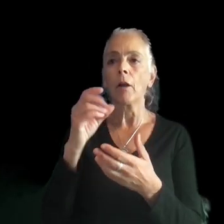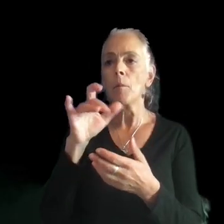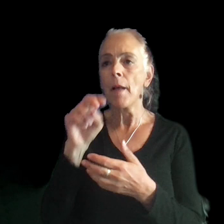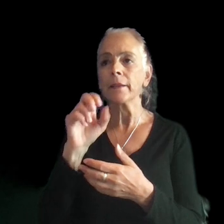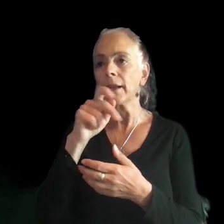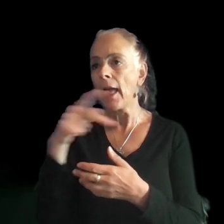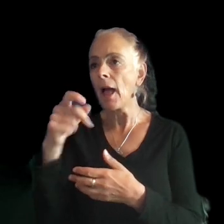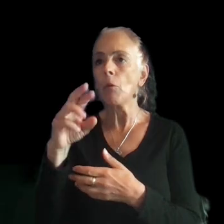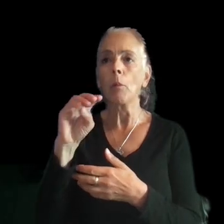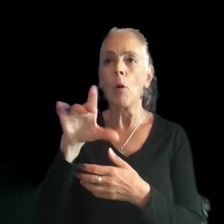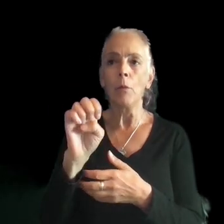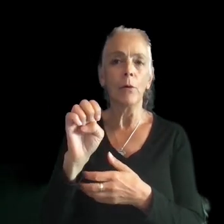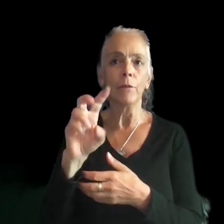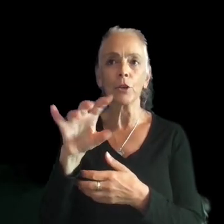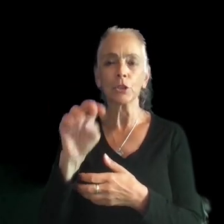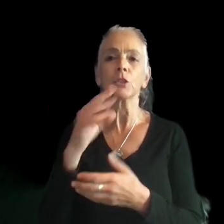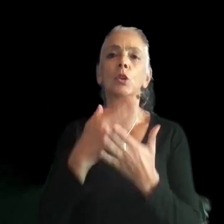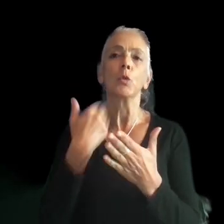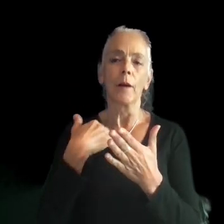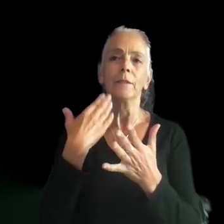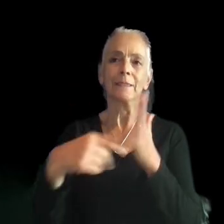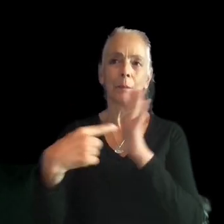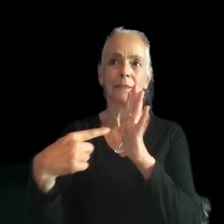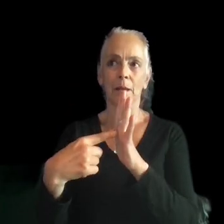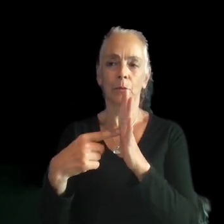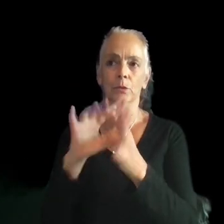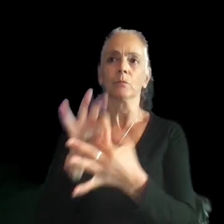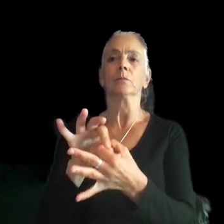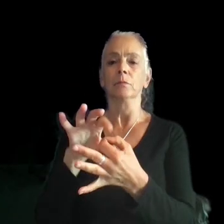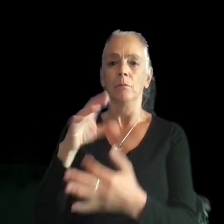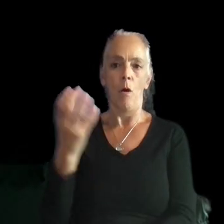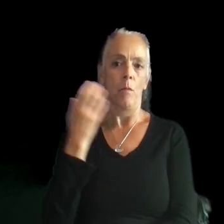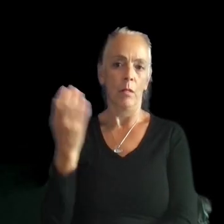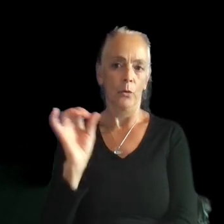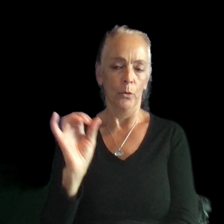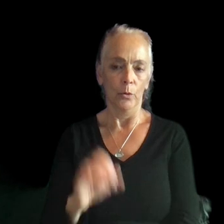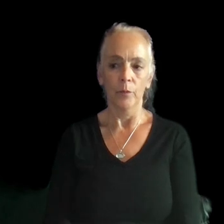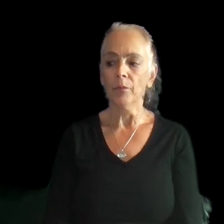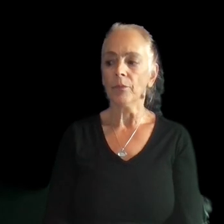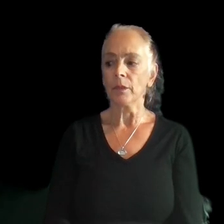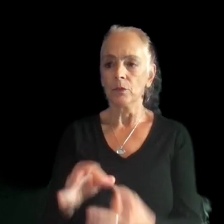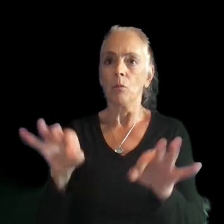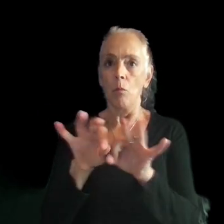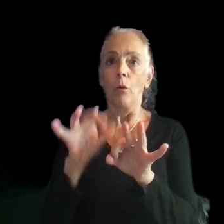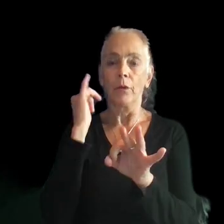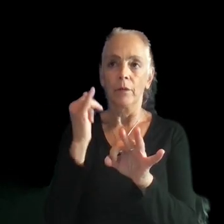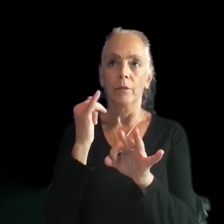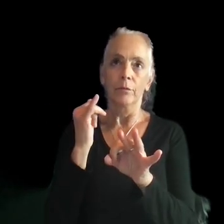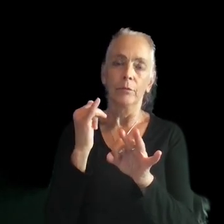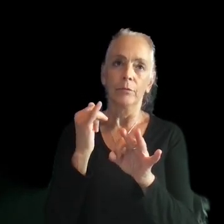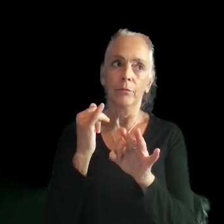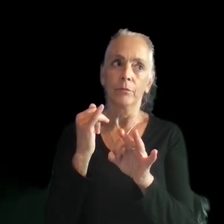always good to have some examples here so um but definitely you need some if you target a mobile studio